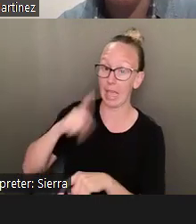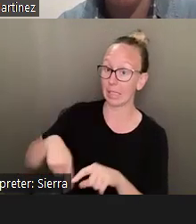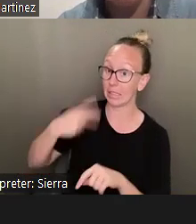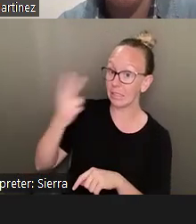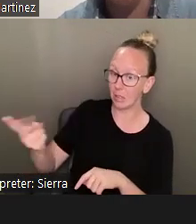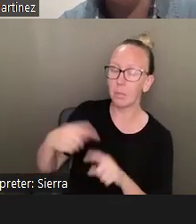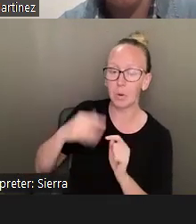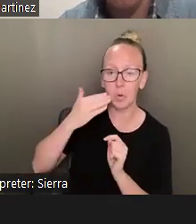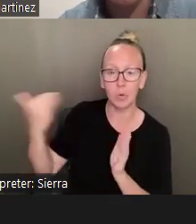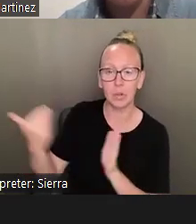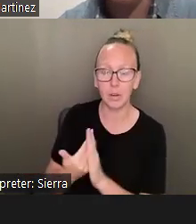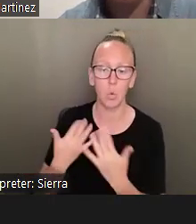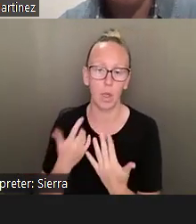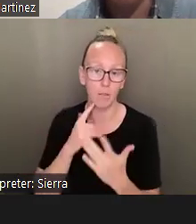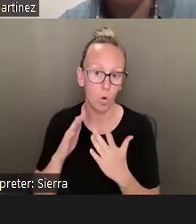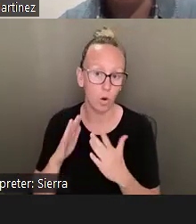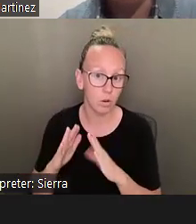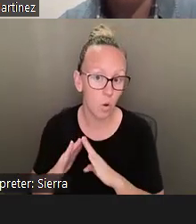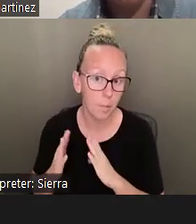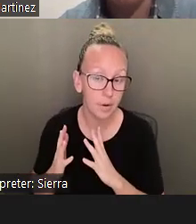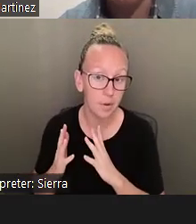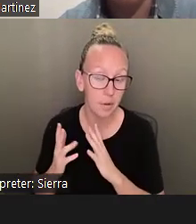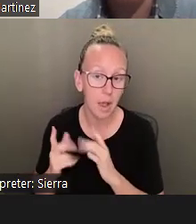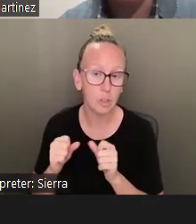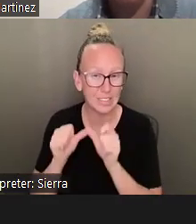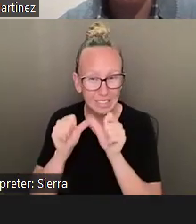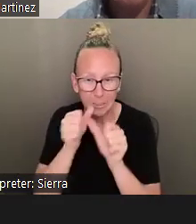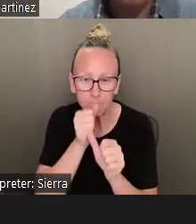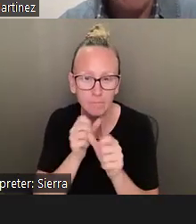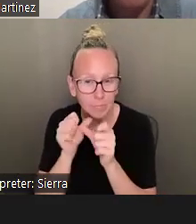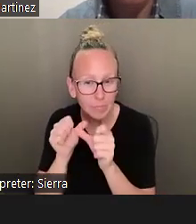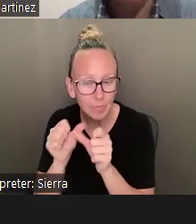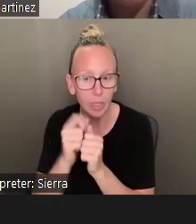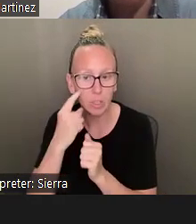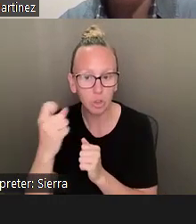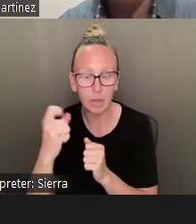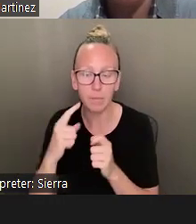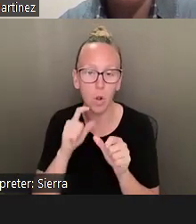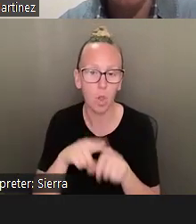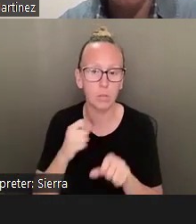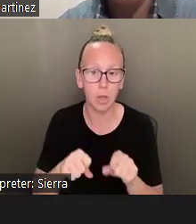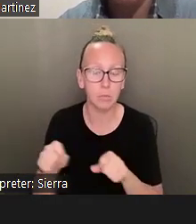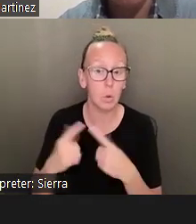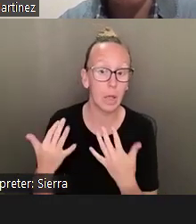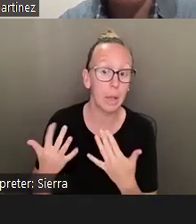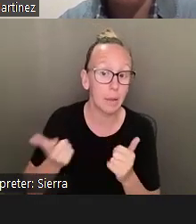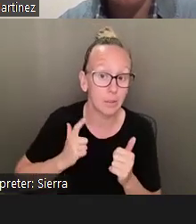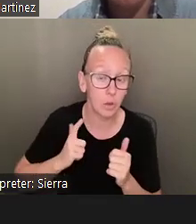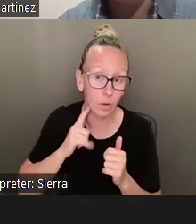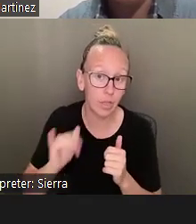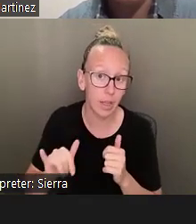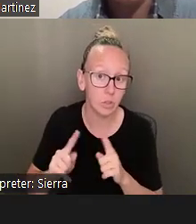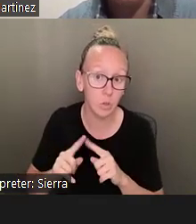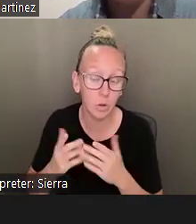wait for an opening. I try to stay with the dream as long as possible, to ask for one more turn, for it to open